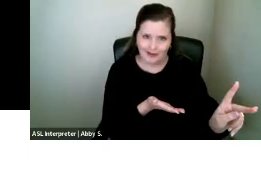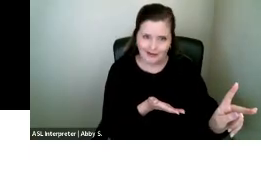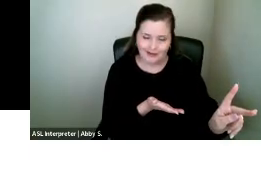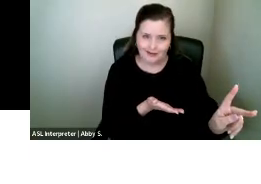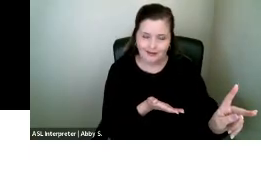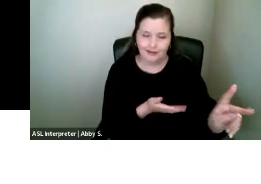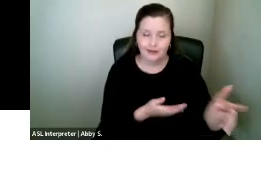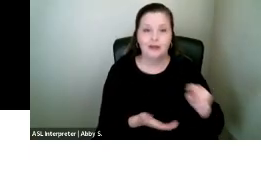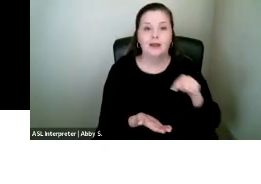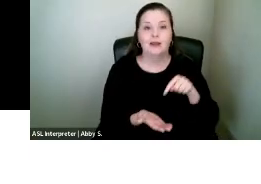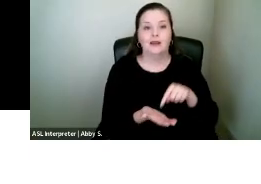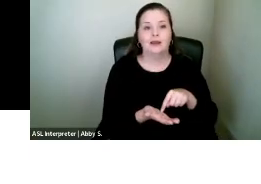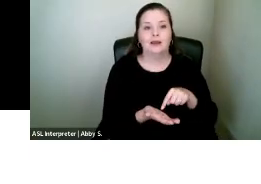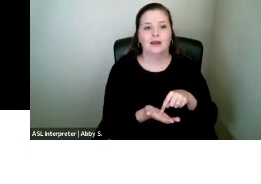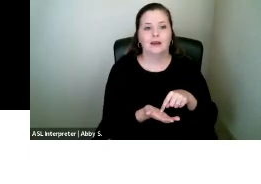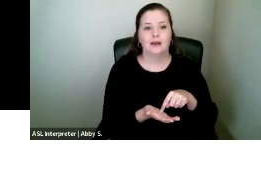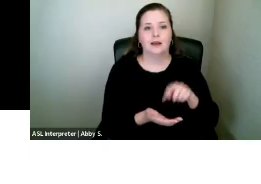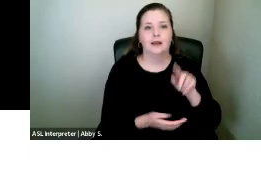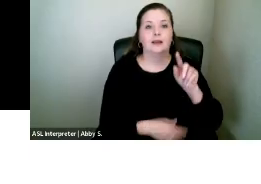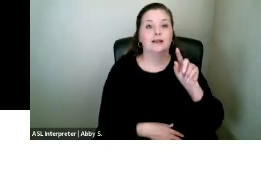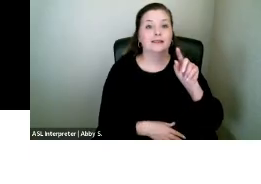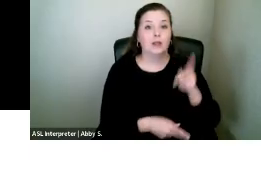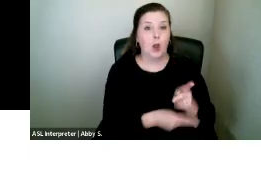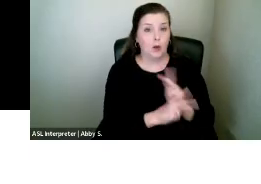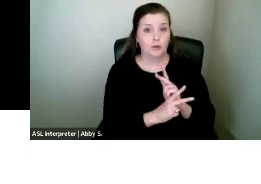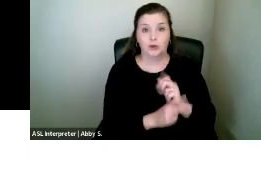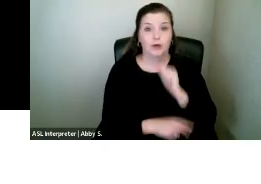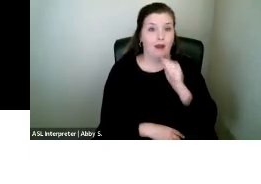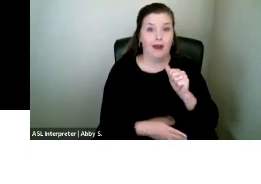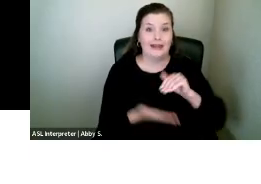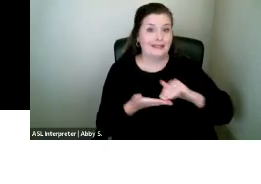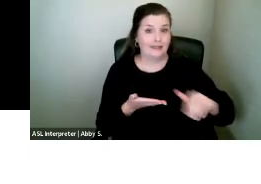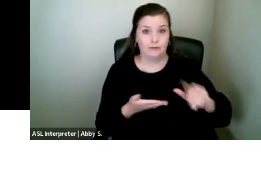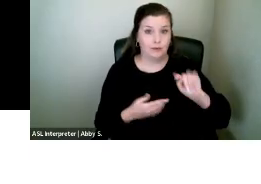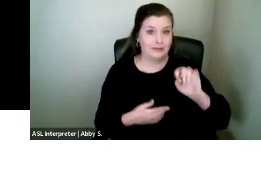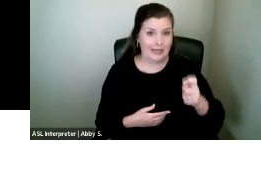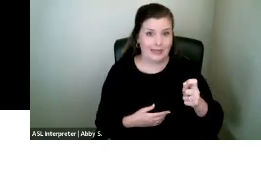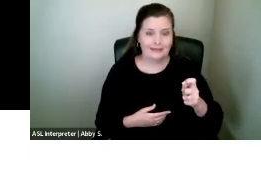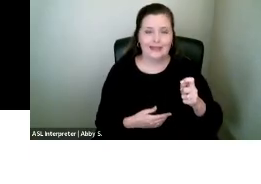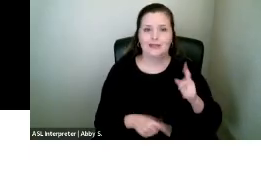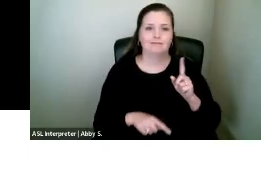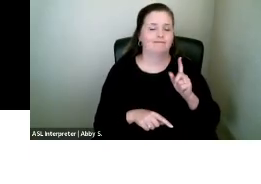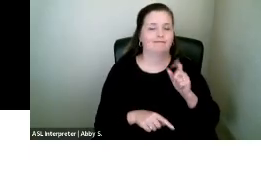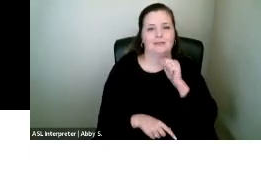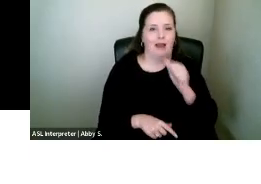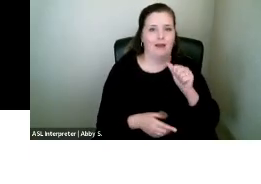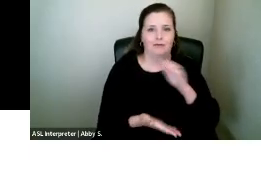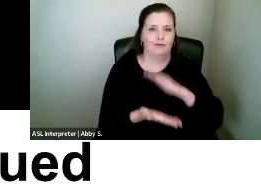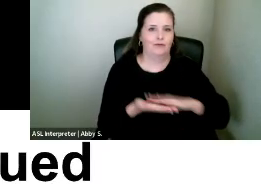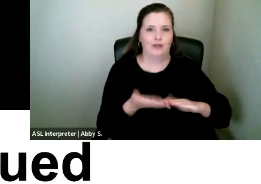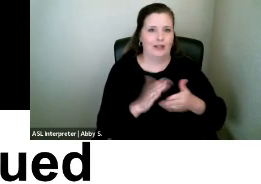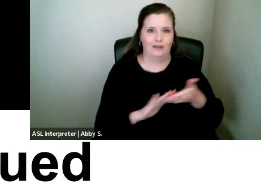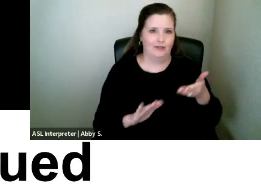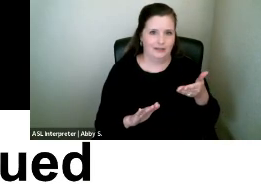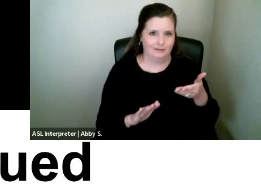not tax exempt and they're not forgivable. So that's an important thing to note.